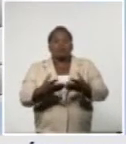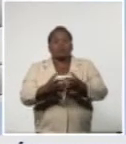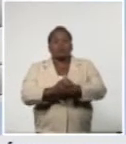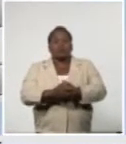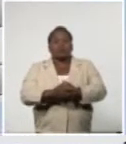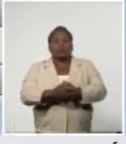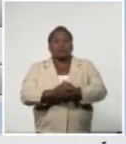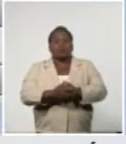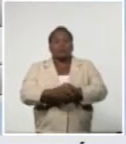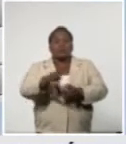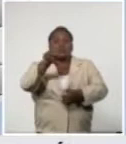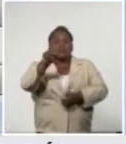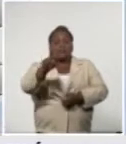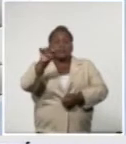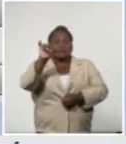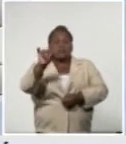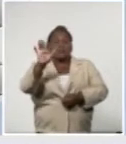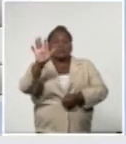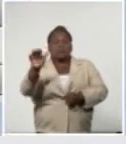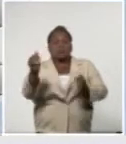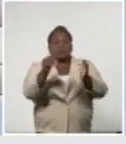9,229,049 confirmed cases.